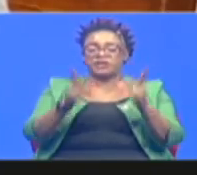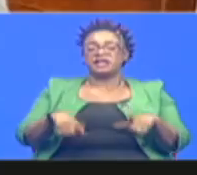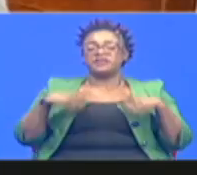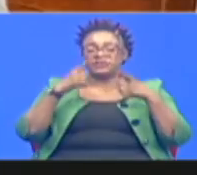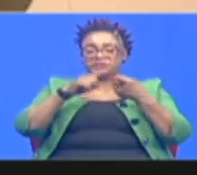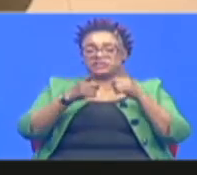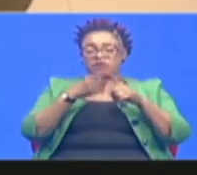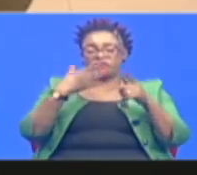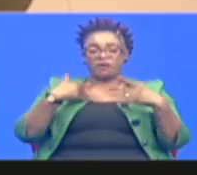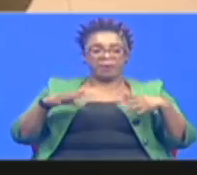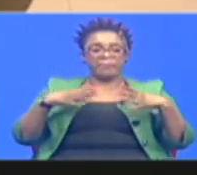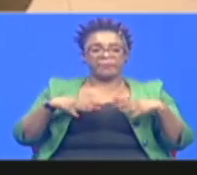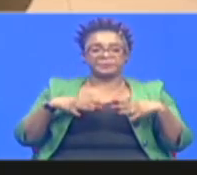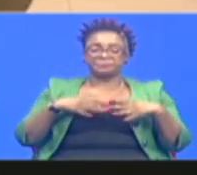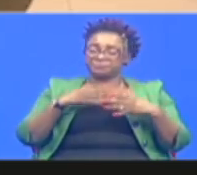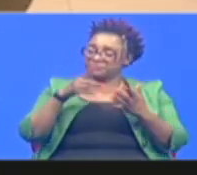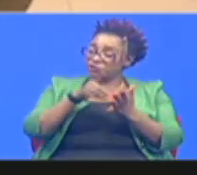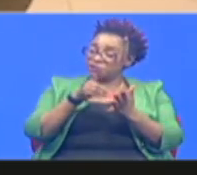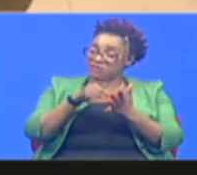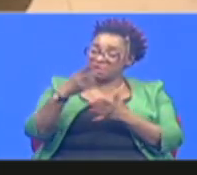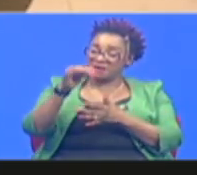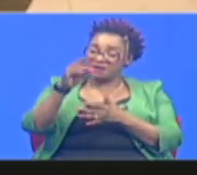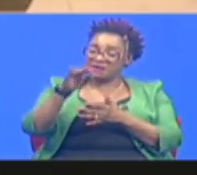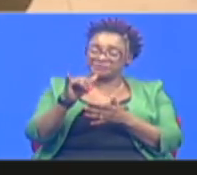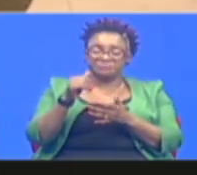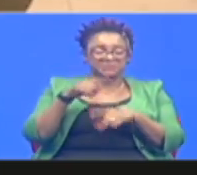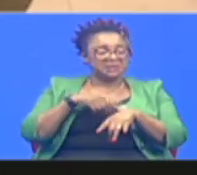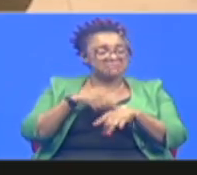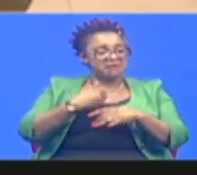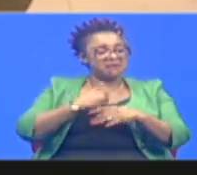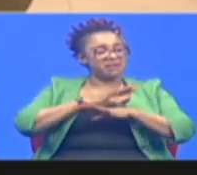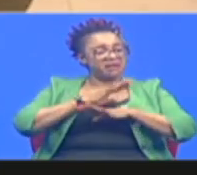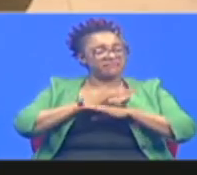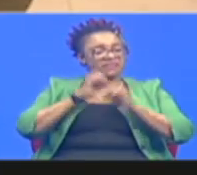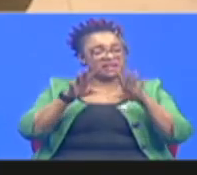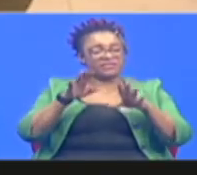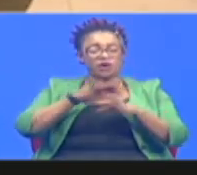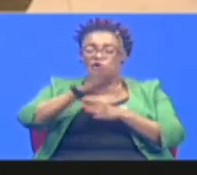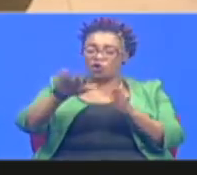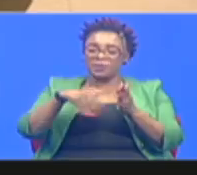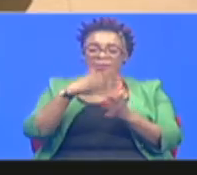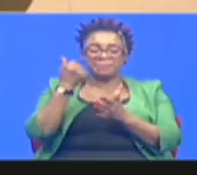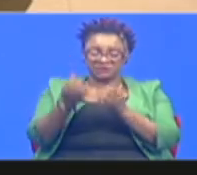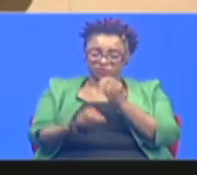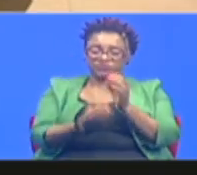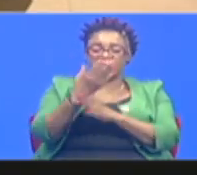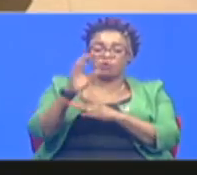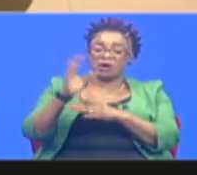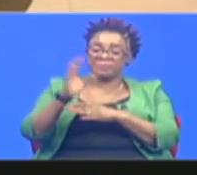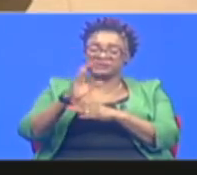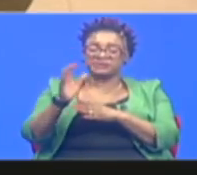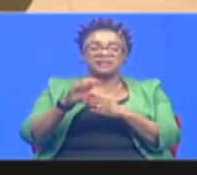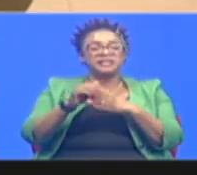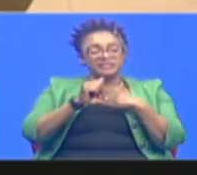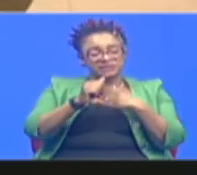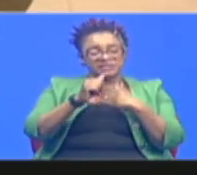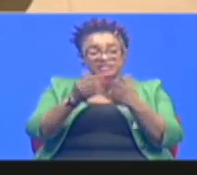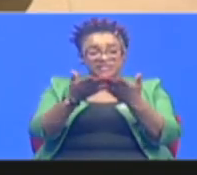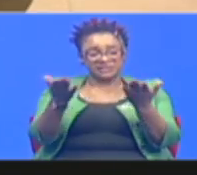Dr. Hillary Barchok, sorry to cut it at this point, but we're out of time. But all the best in your formation of the cabinet and in leading this